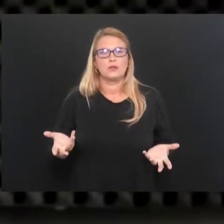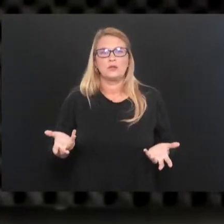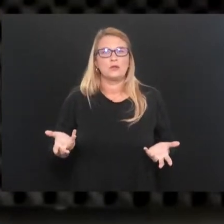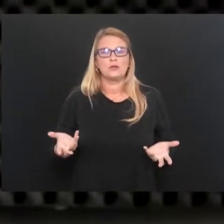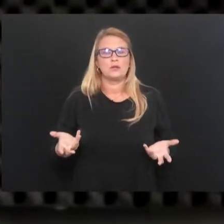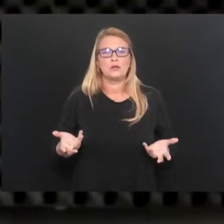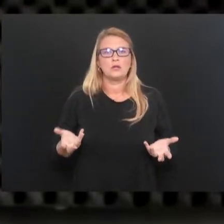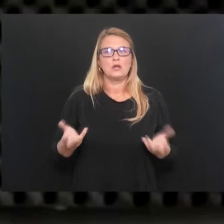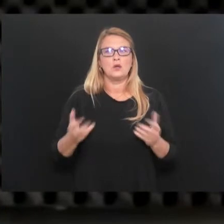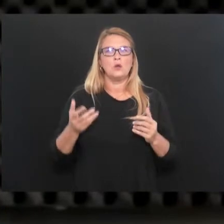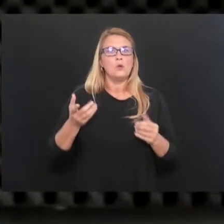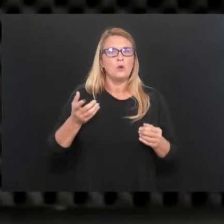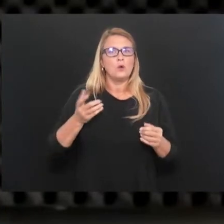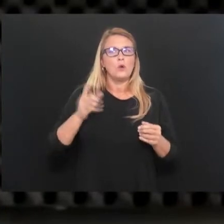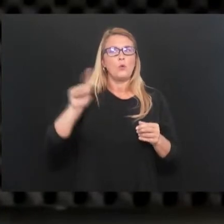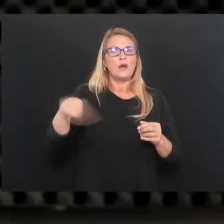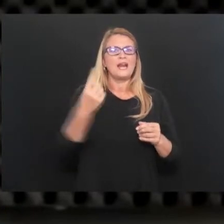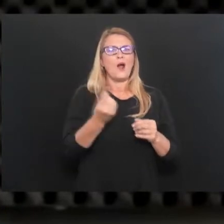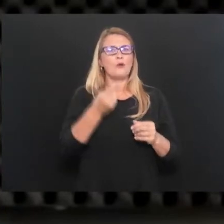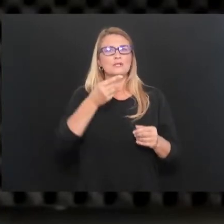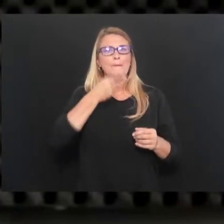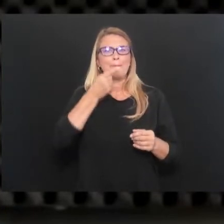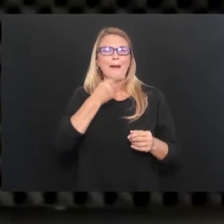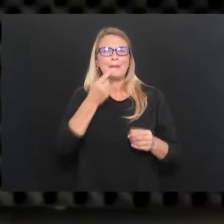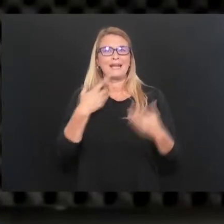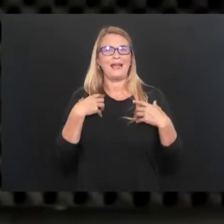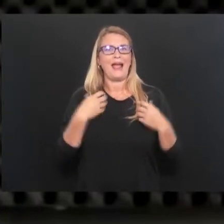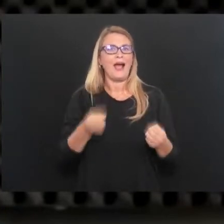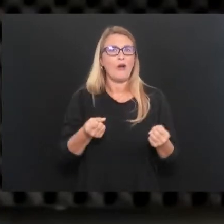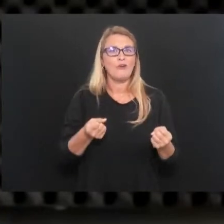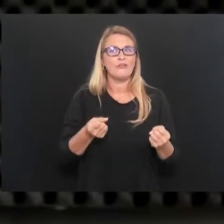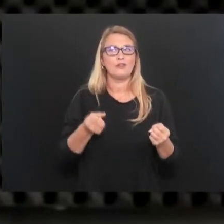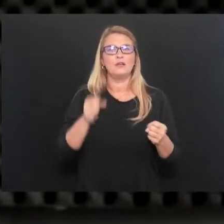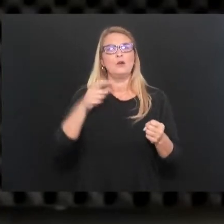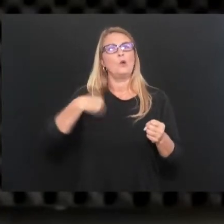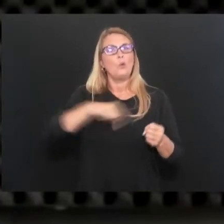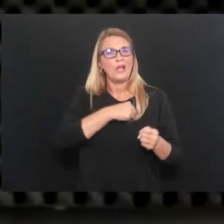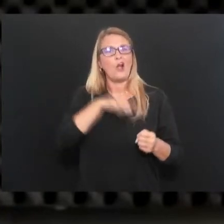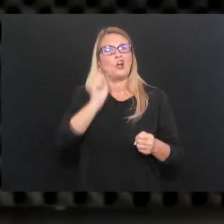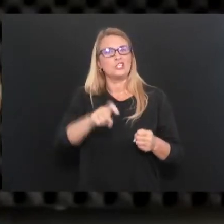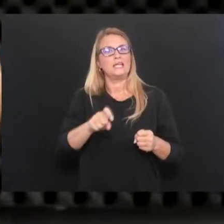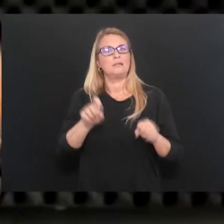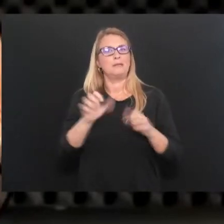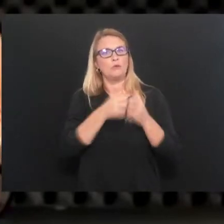when our only public health policy seems to be everybody needs to get the shot?